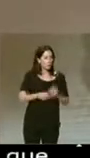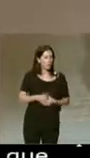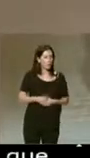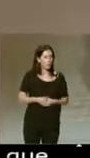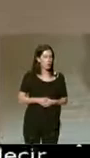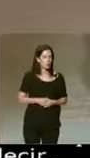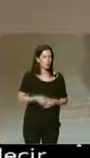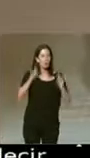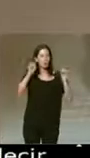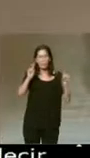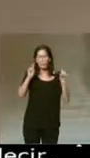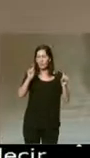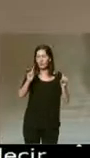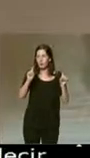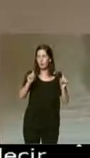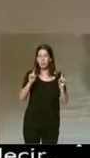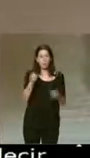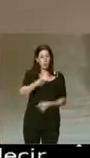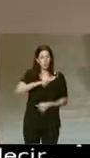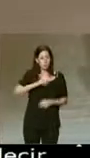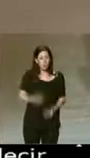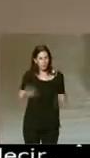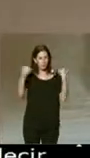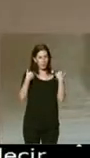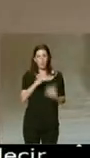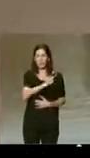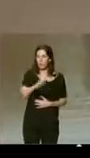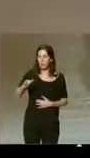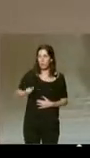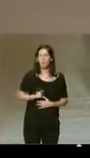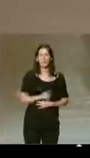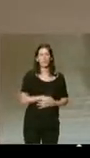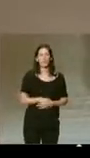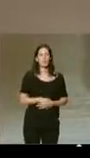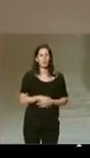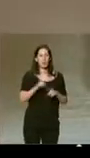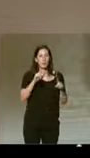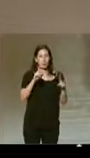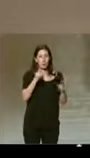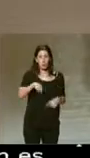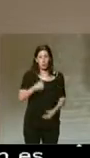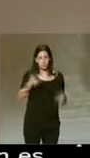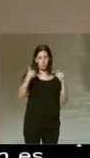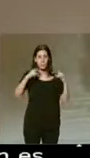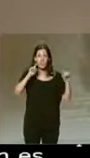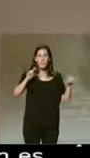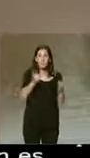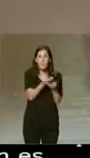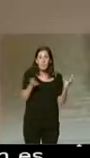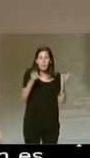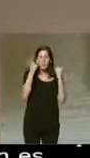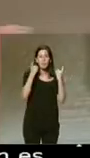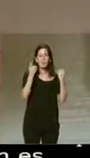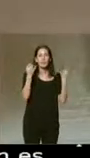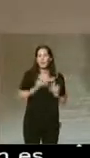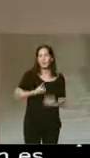of course, there are a few professors here in this panel. We have our own responsibility, but I'm also talking about students, and